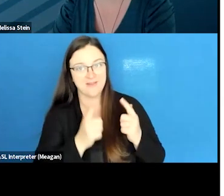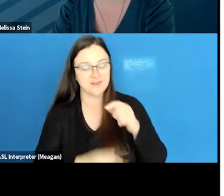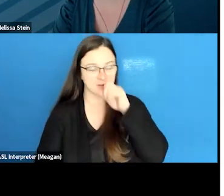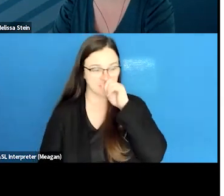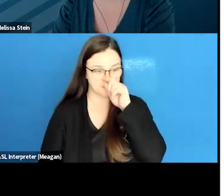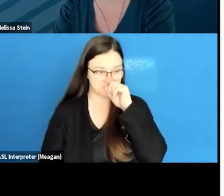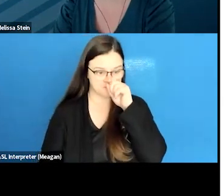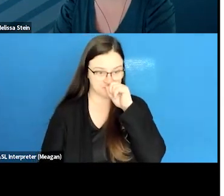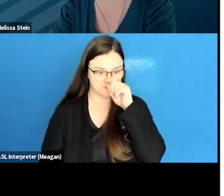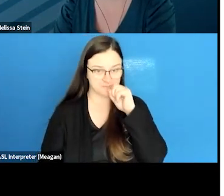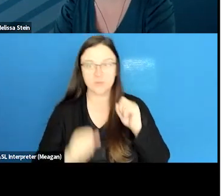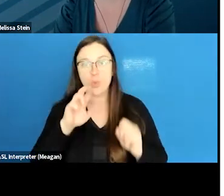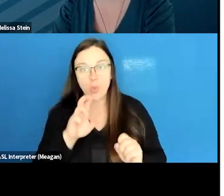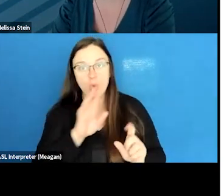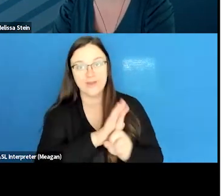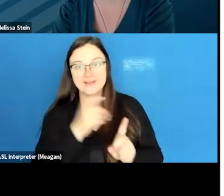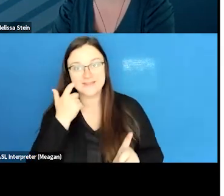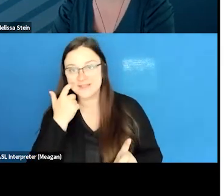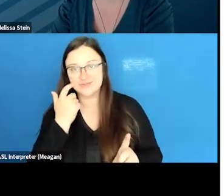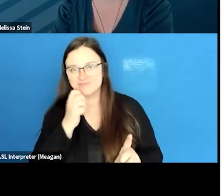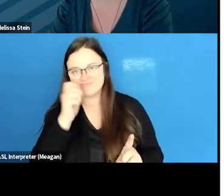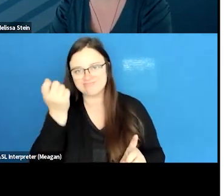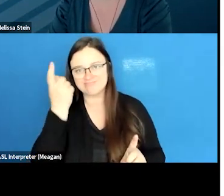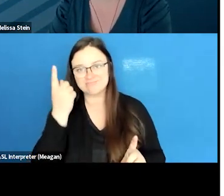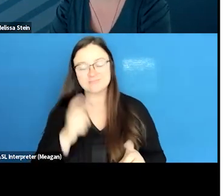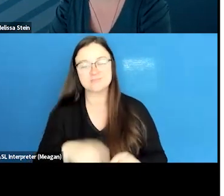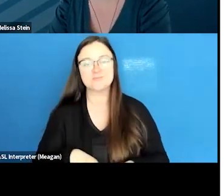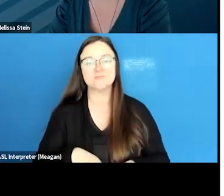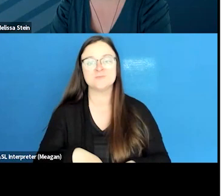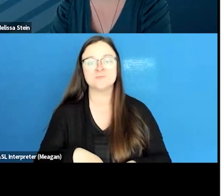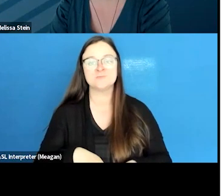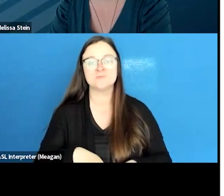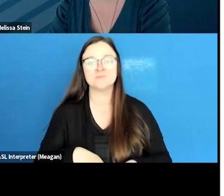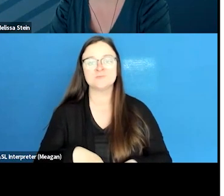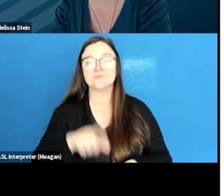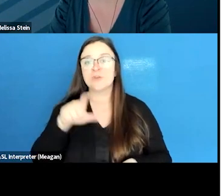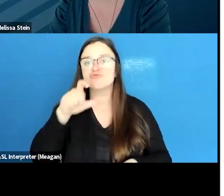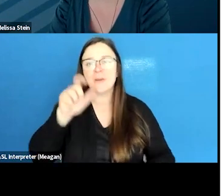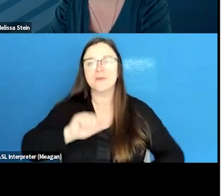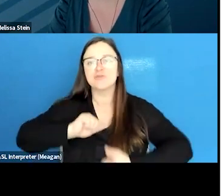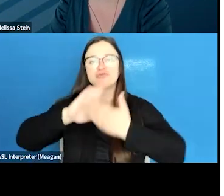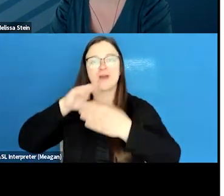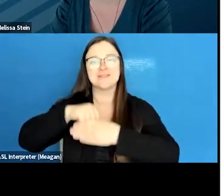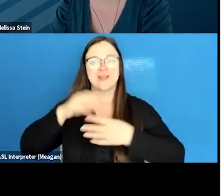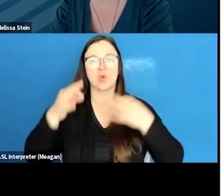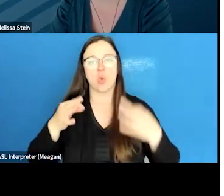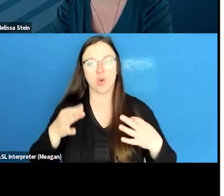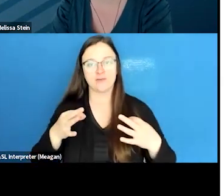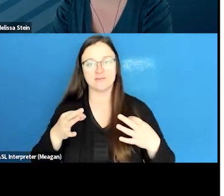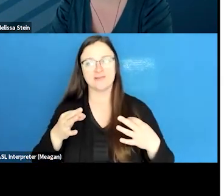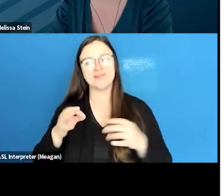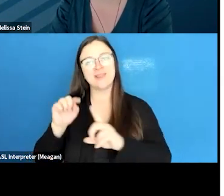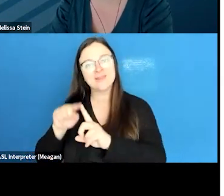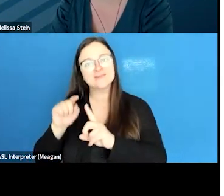or his addiction. So that was something that it shouldn't be properly addressed in court, because this is more of a therapeutic